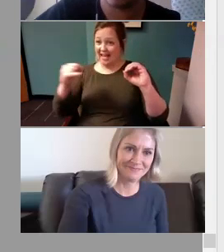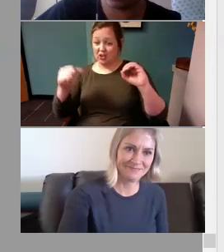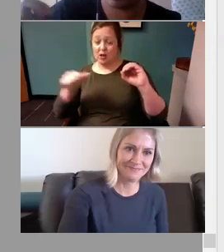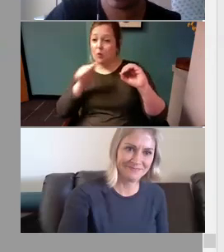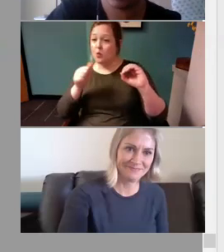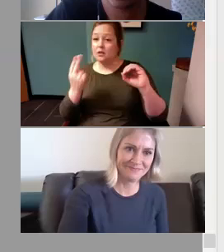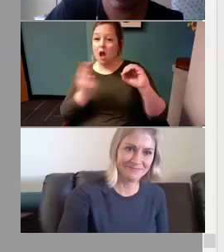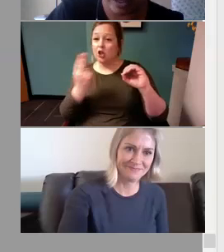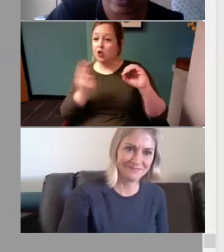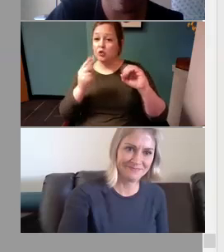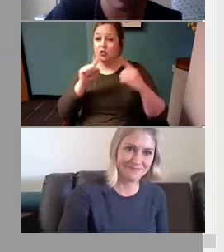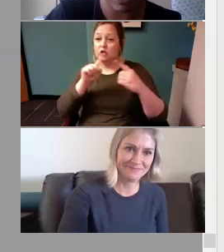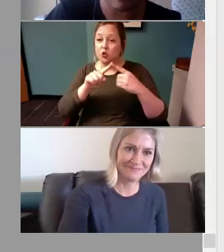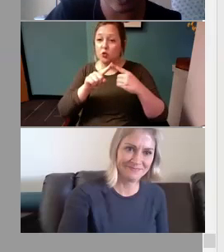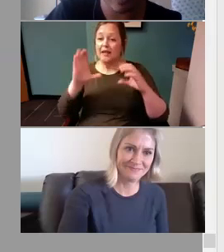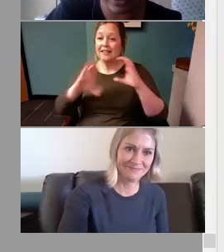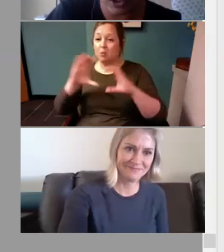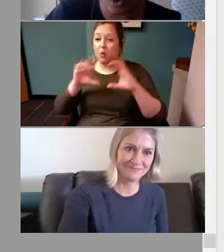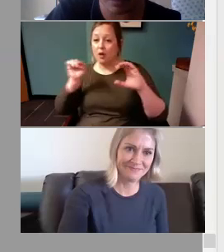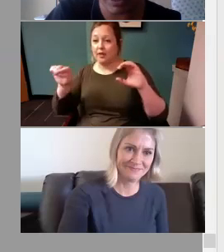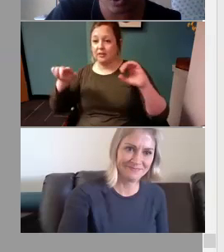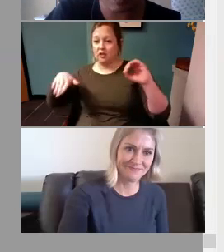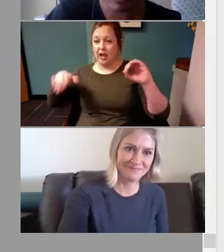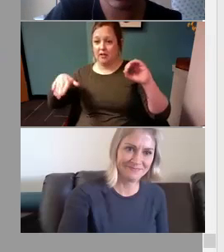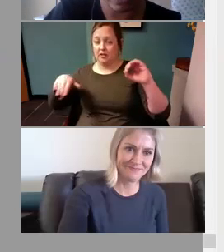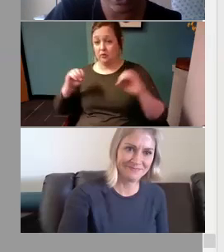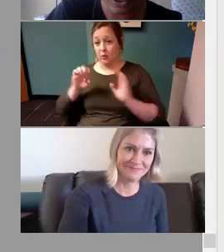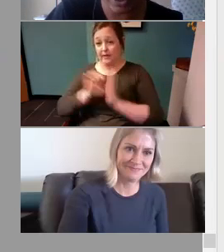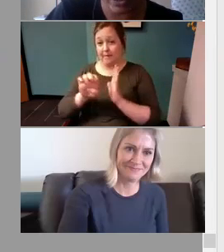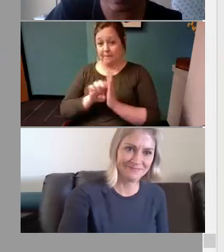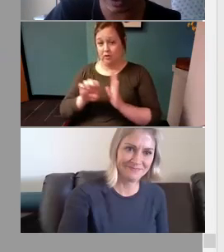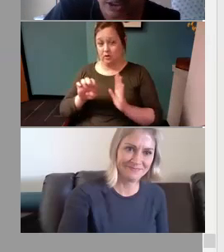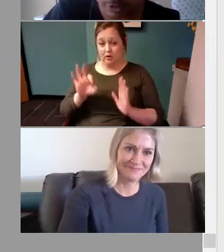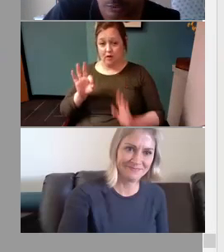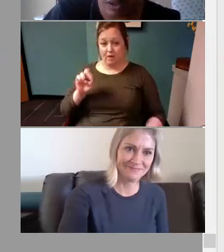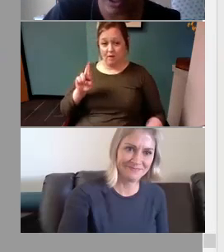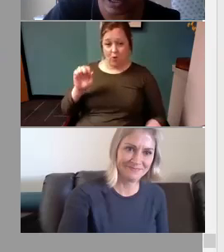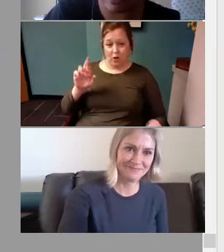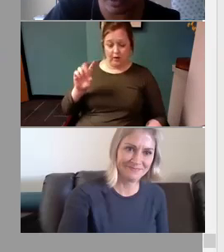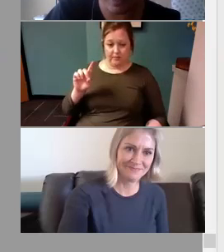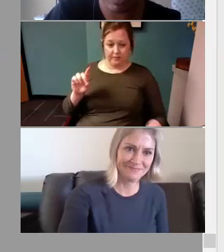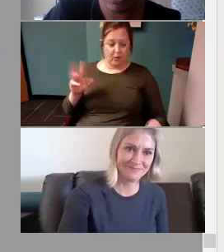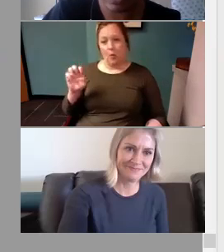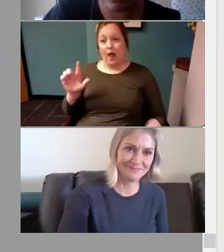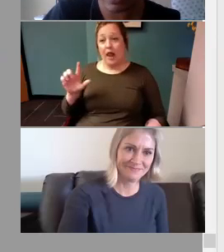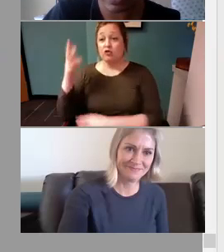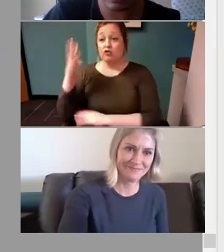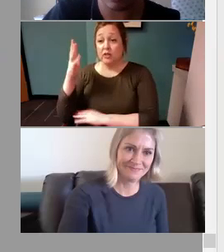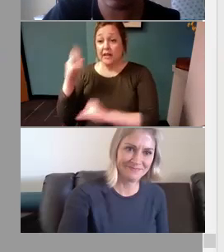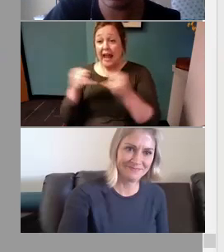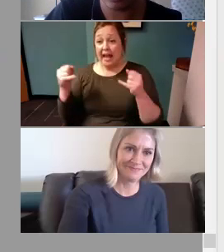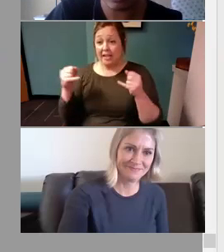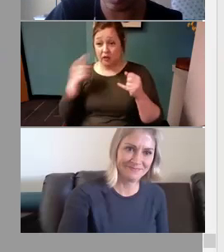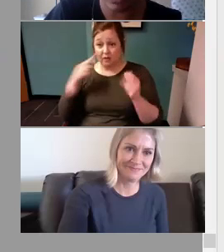the child node. So for example, a forward edge could be, so a tree edge for this particular graph here is